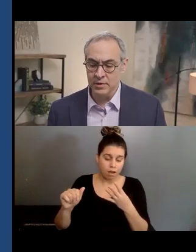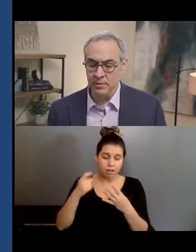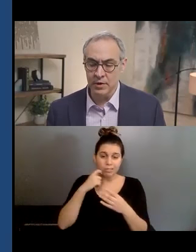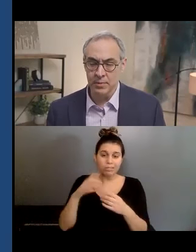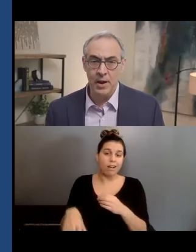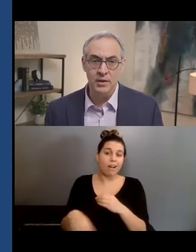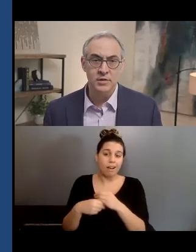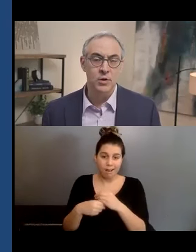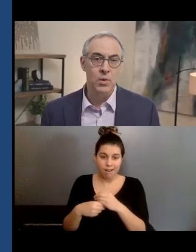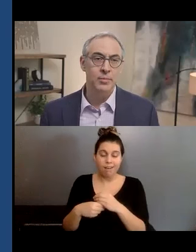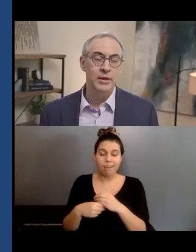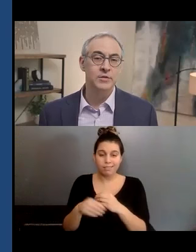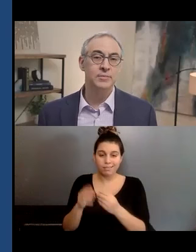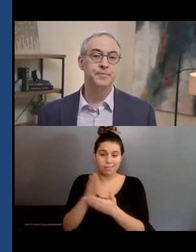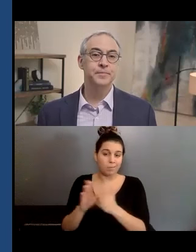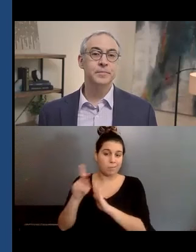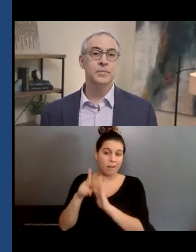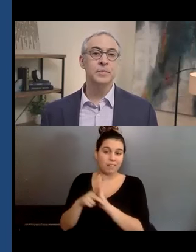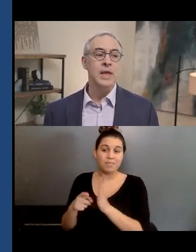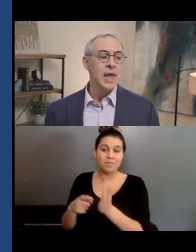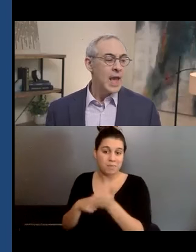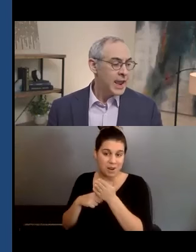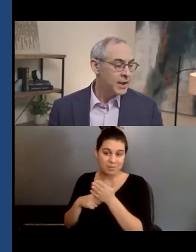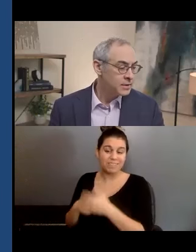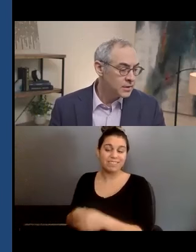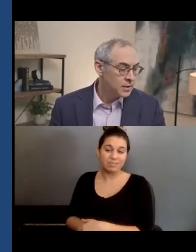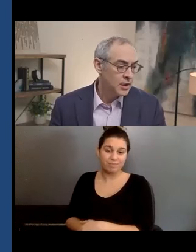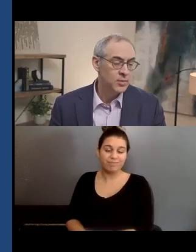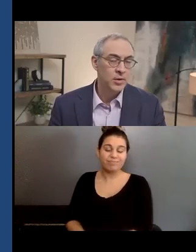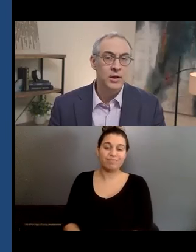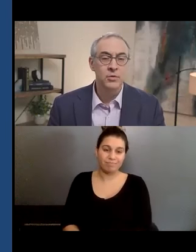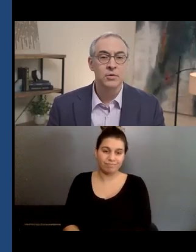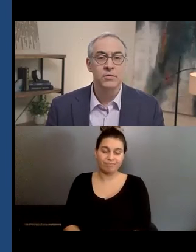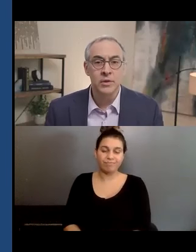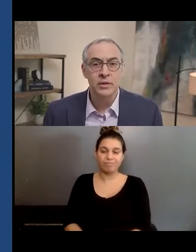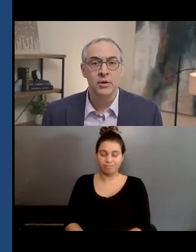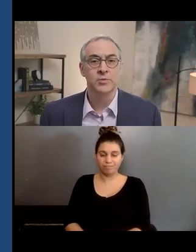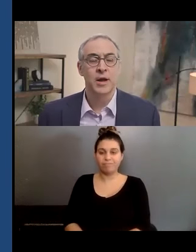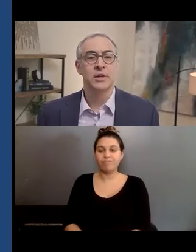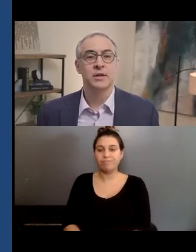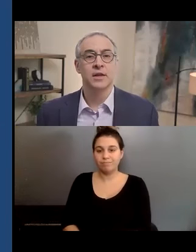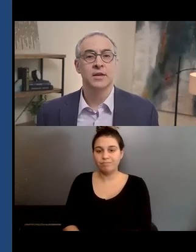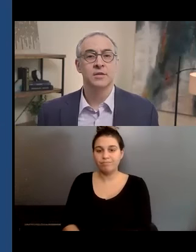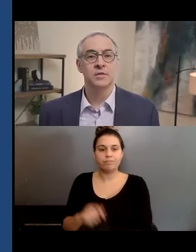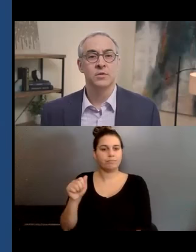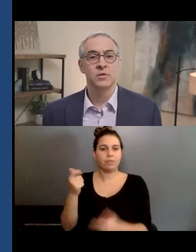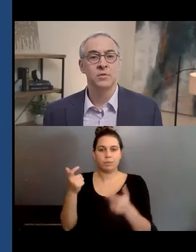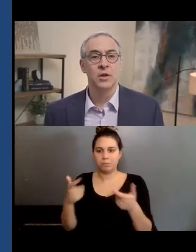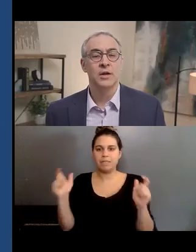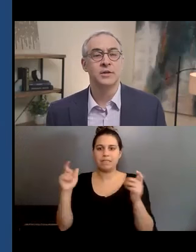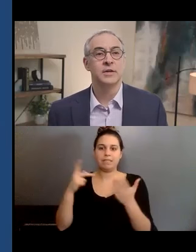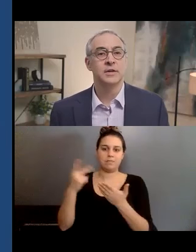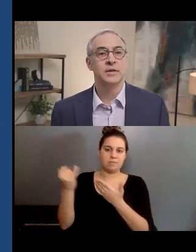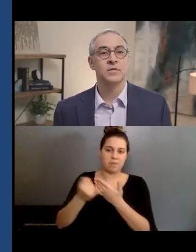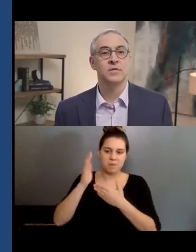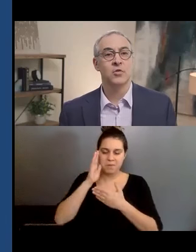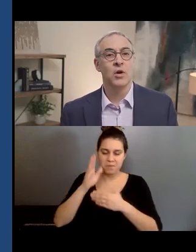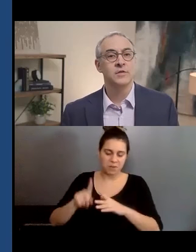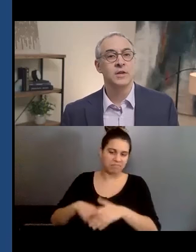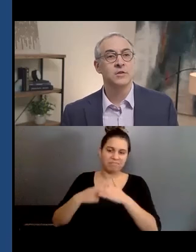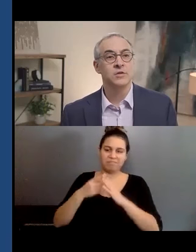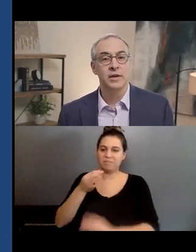to some of their policy requirements. And another really large project that will soon launch